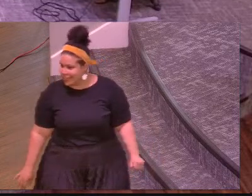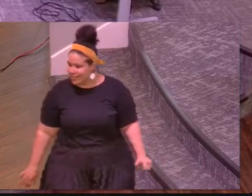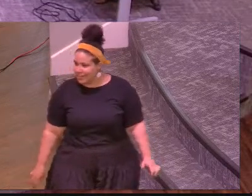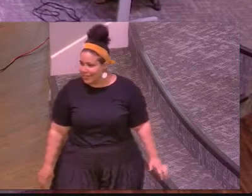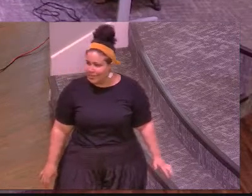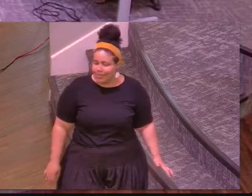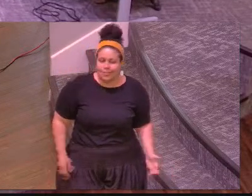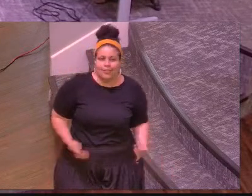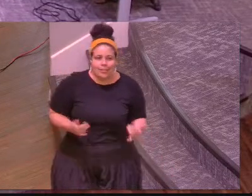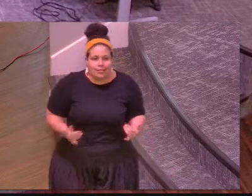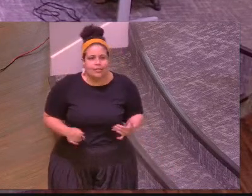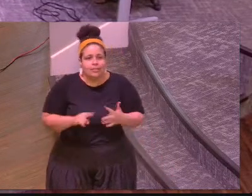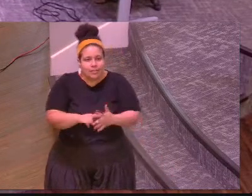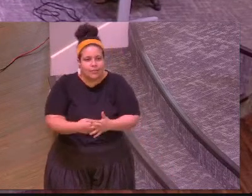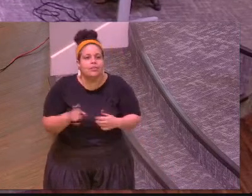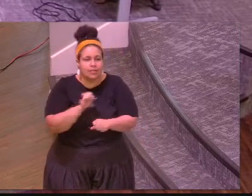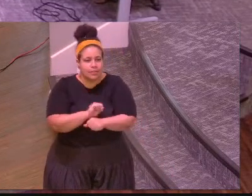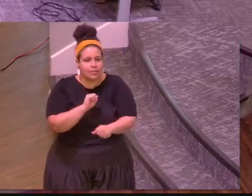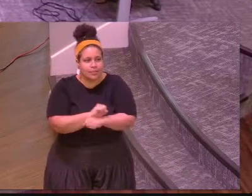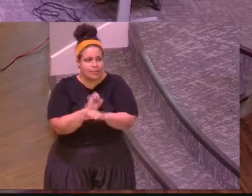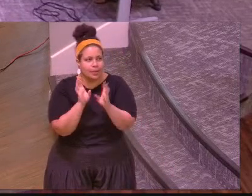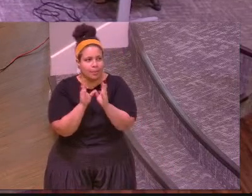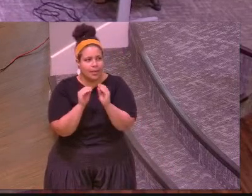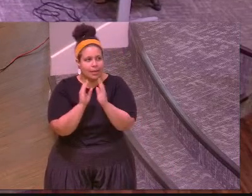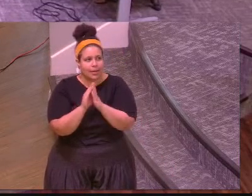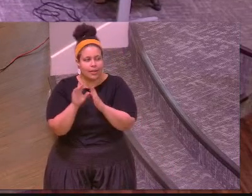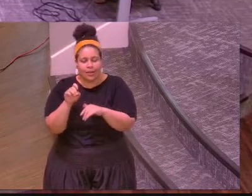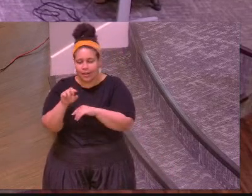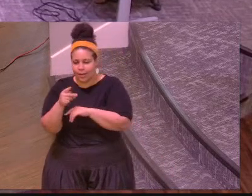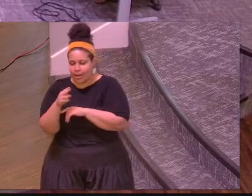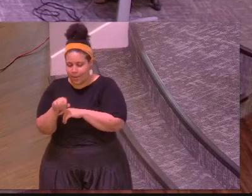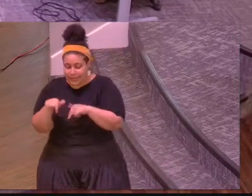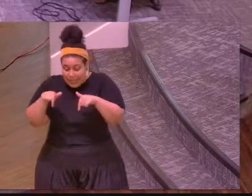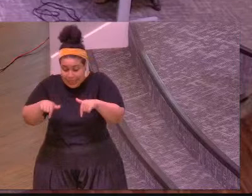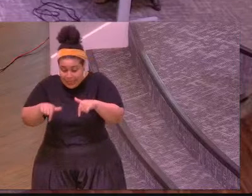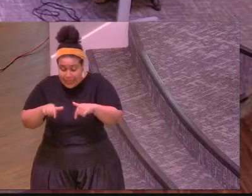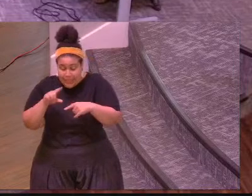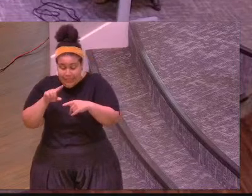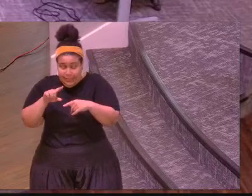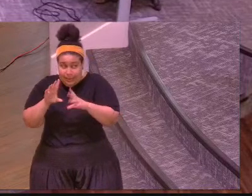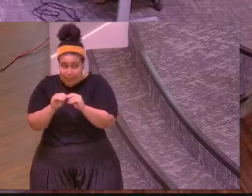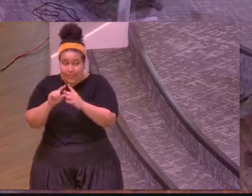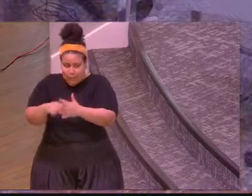meeting. Dr. Thomas, if you would call this meeting to order.